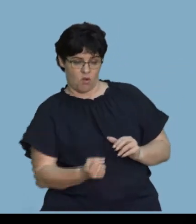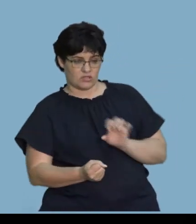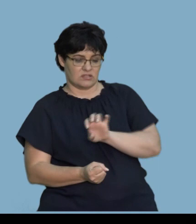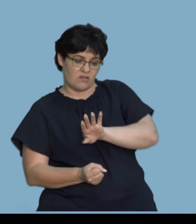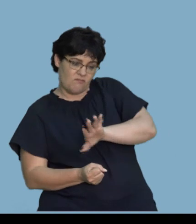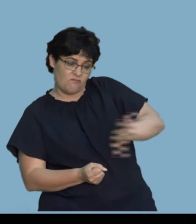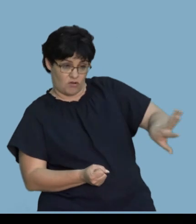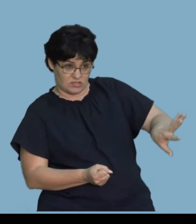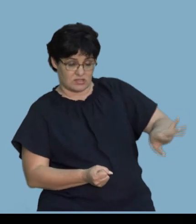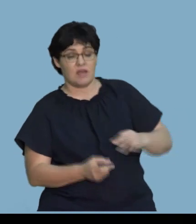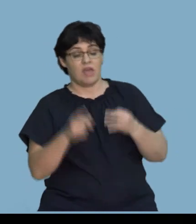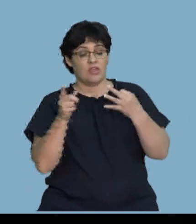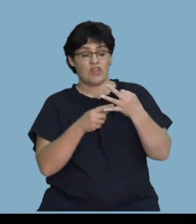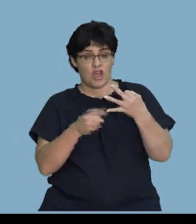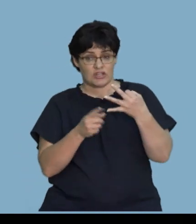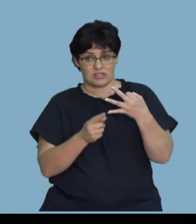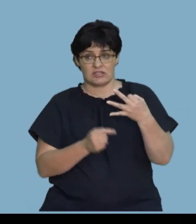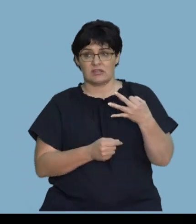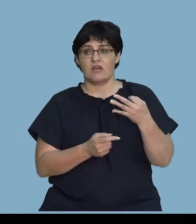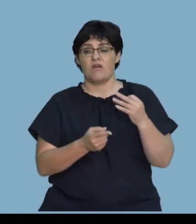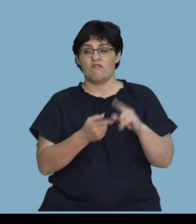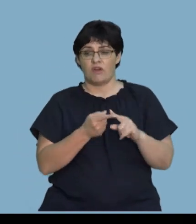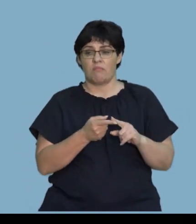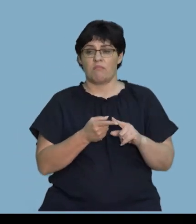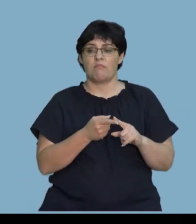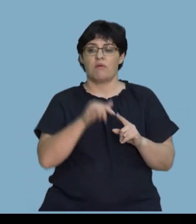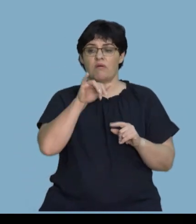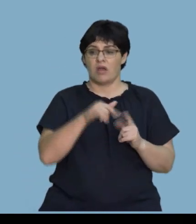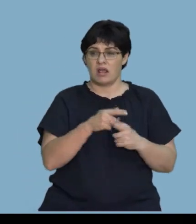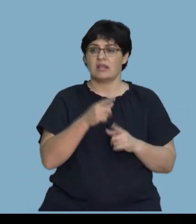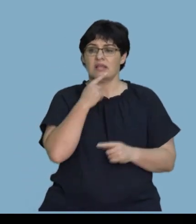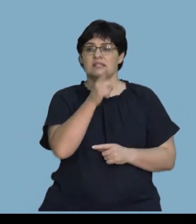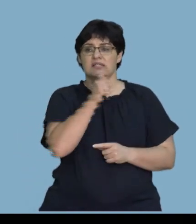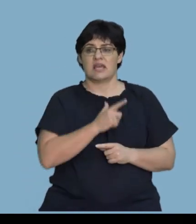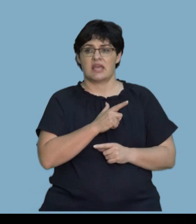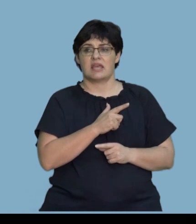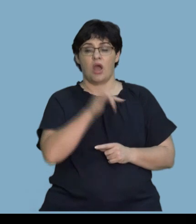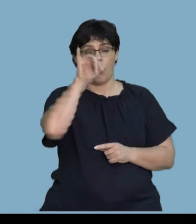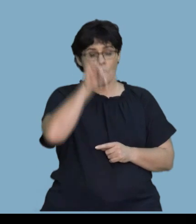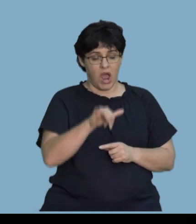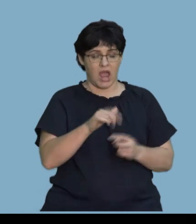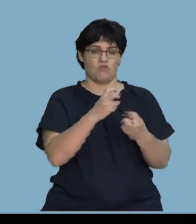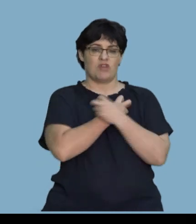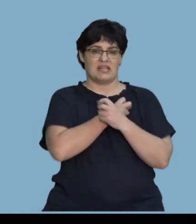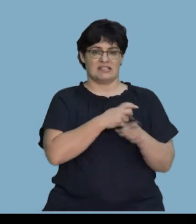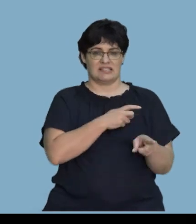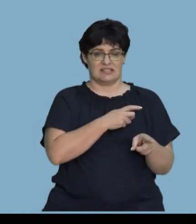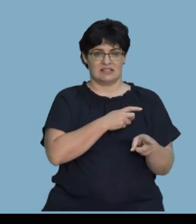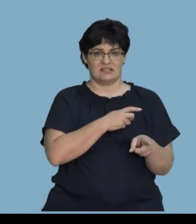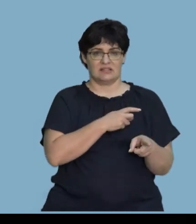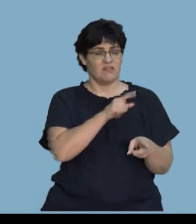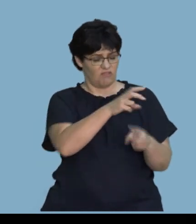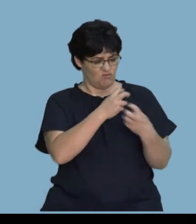forces at equilibrium, why are we saying at equilibrium? We're told that sphere Y comes to rest. So if sphere Y comes to rest, we